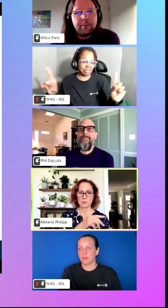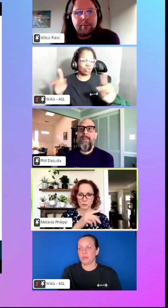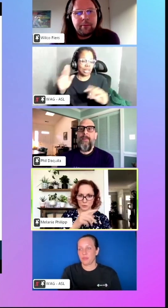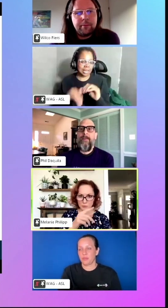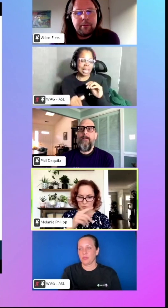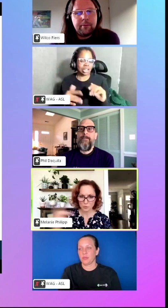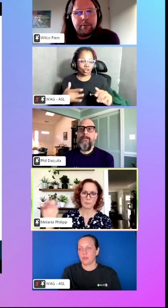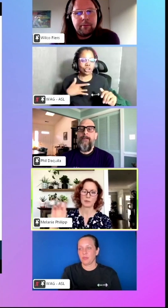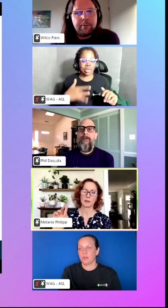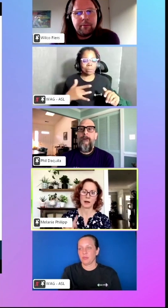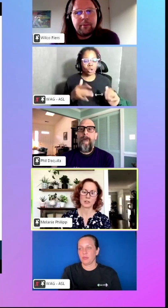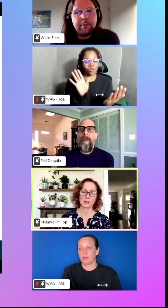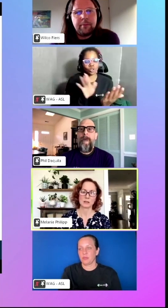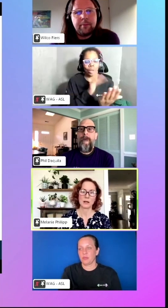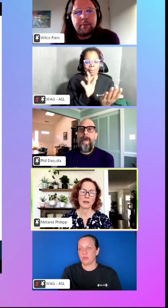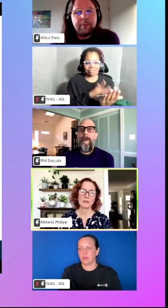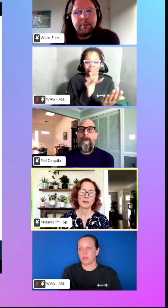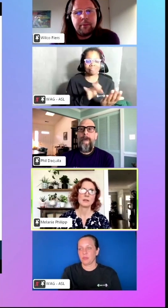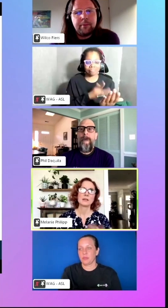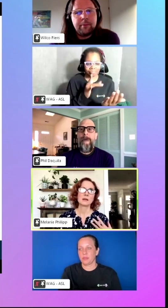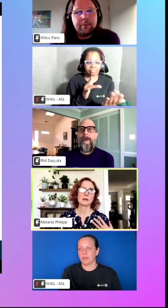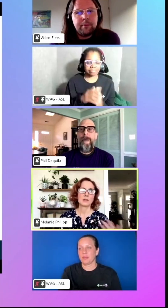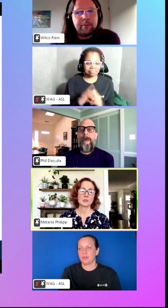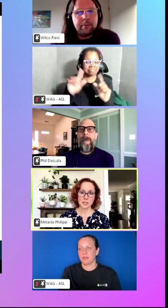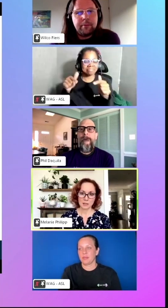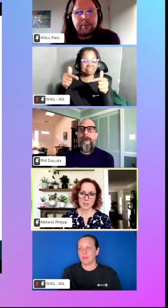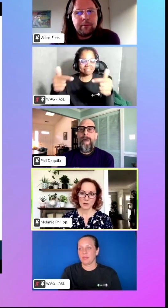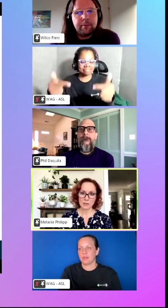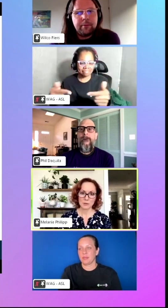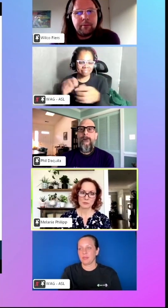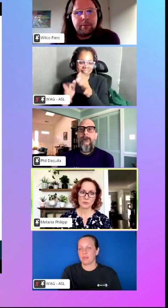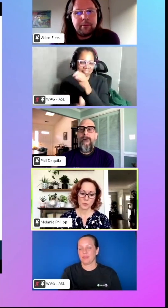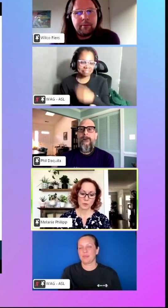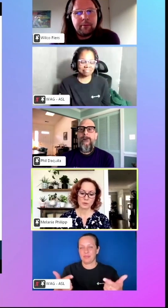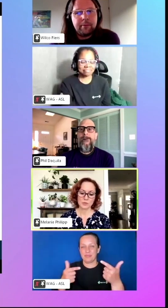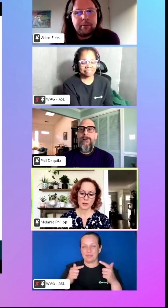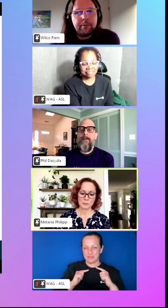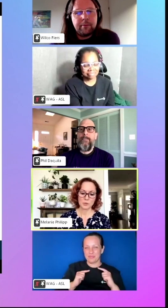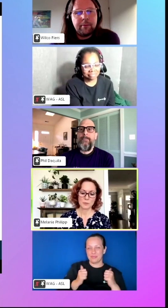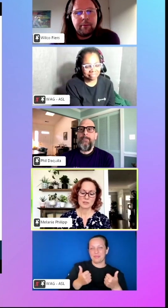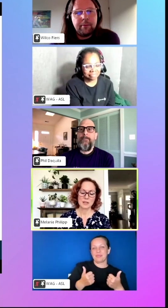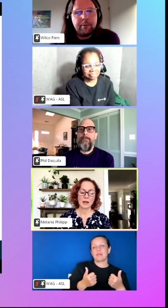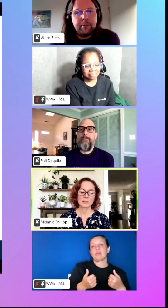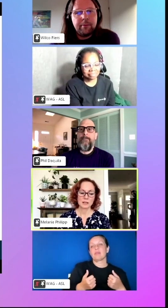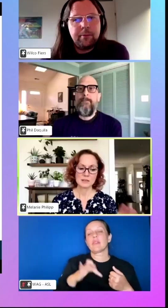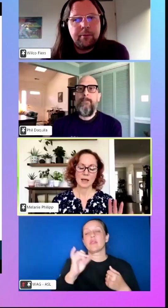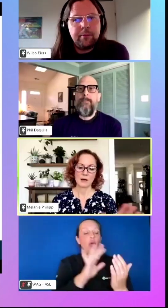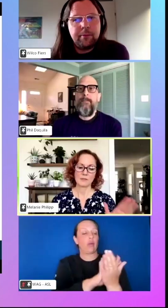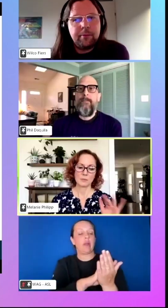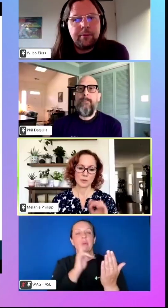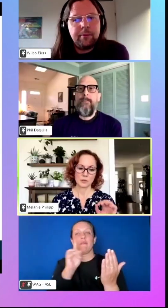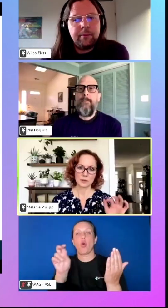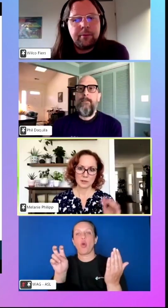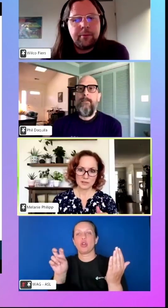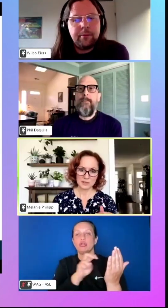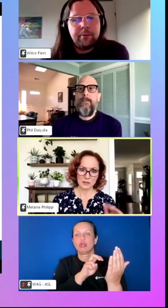your typical swiping action. The understanding document for dragging movements does have a